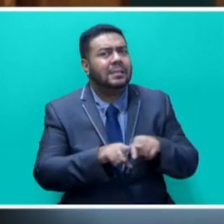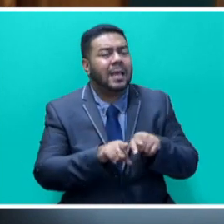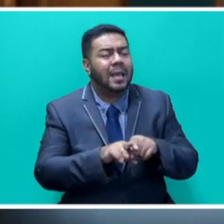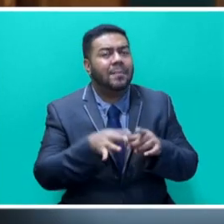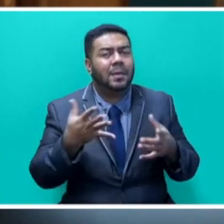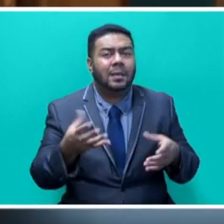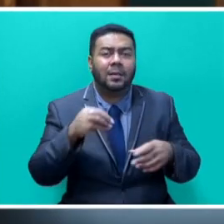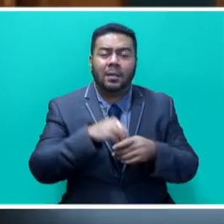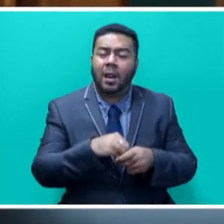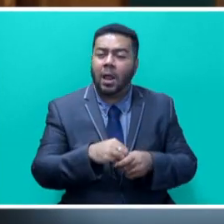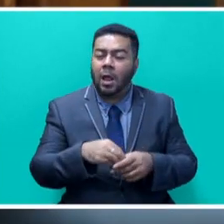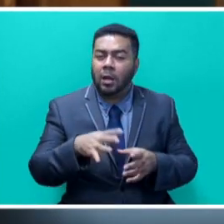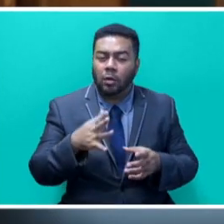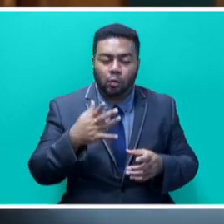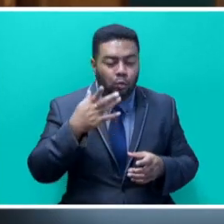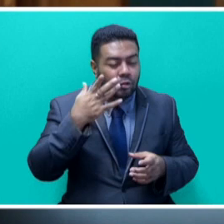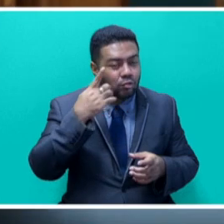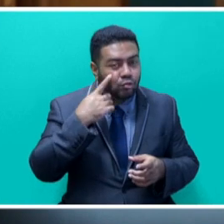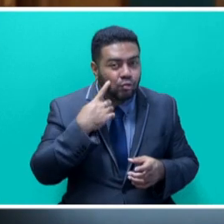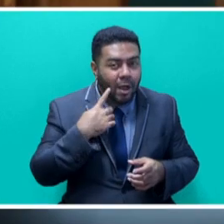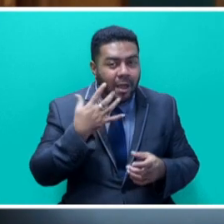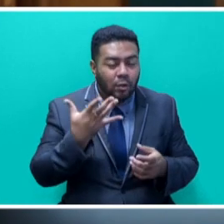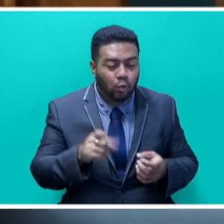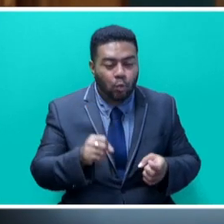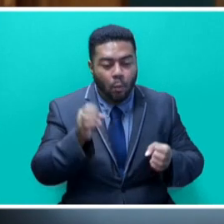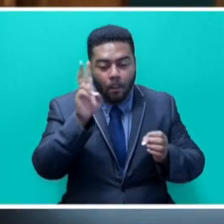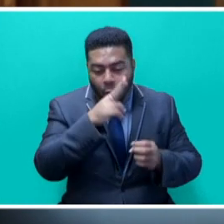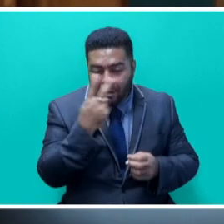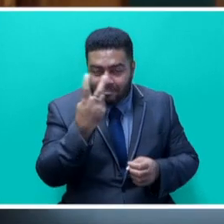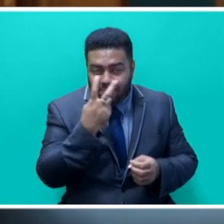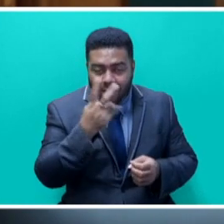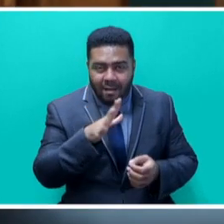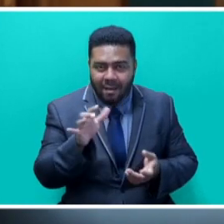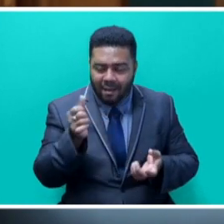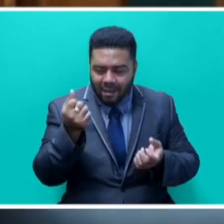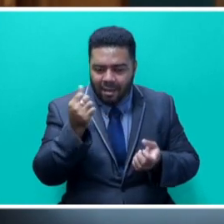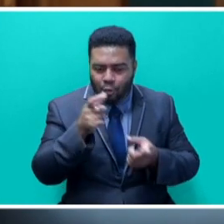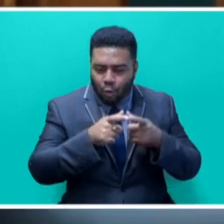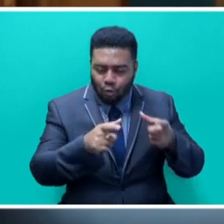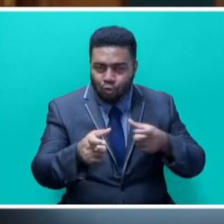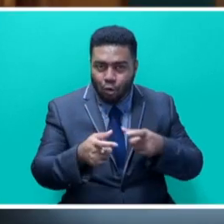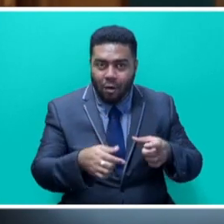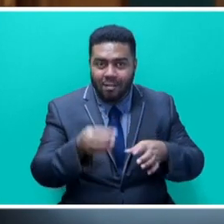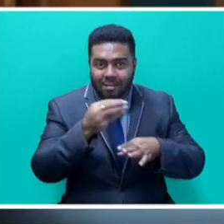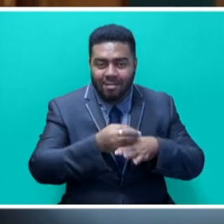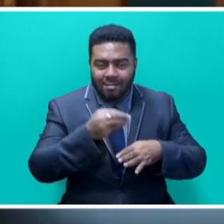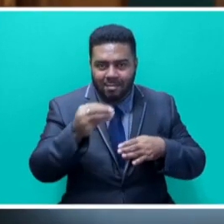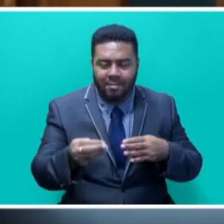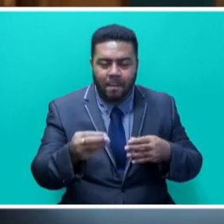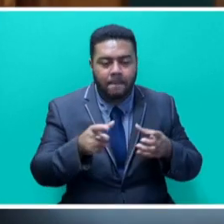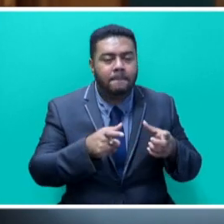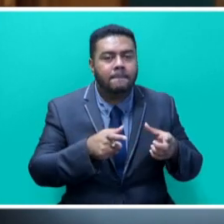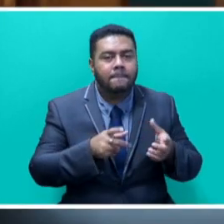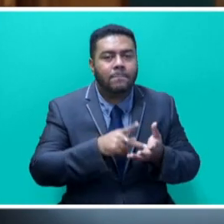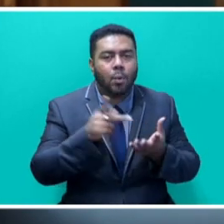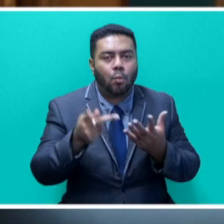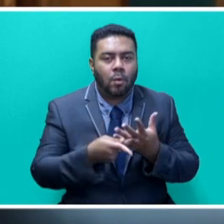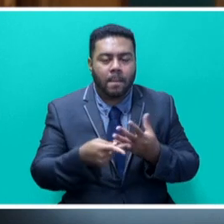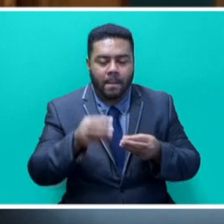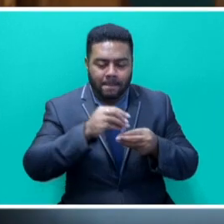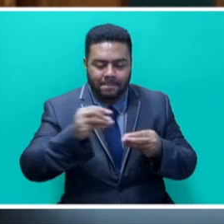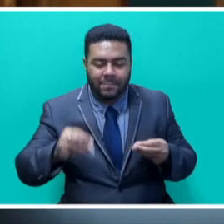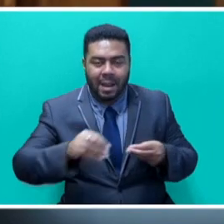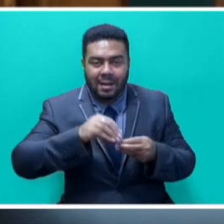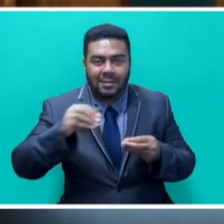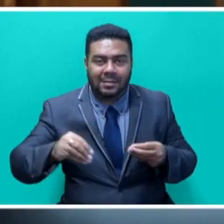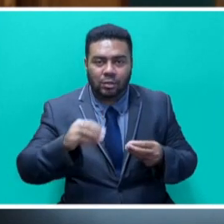the tree planting program. The Ministry has also developed a dashboard that the public can access on the Ministry's